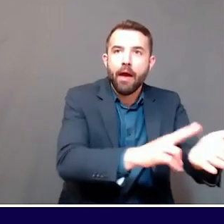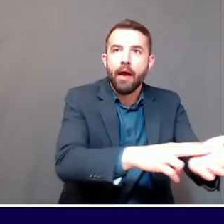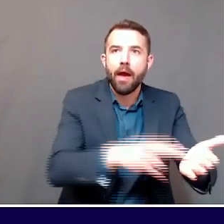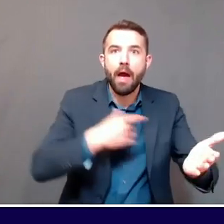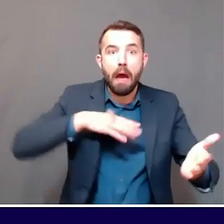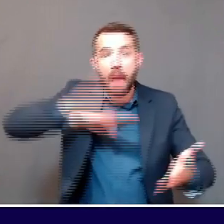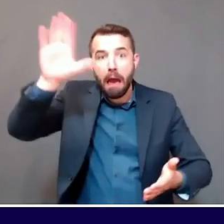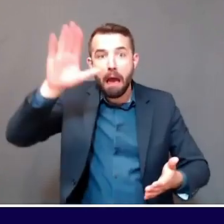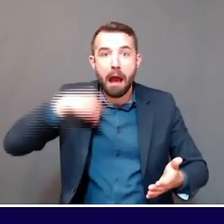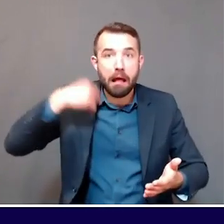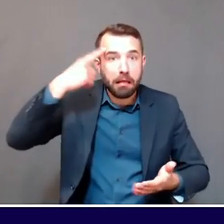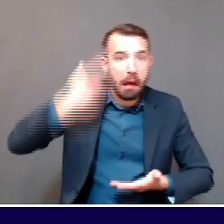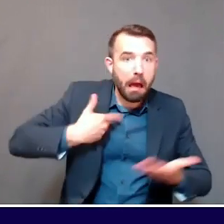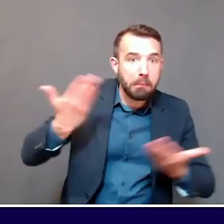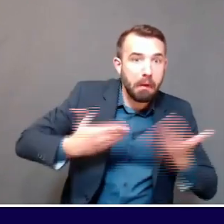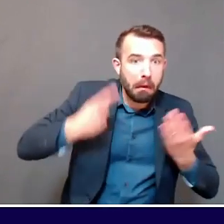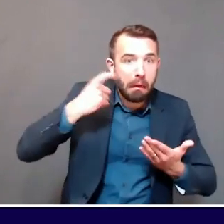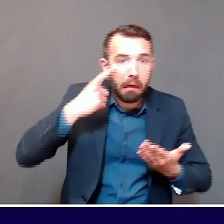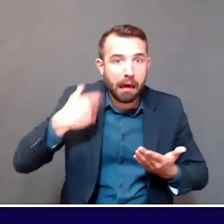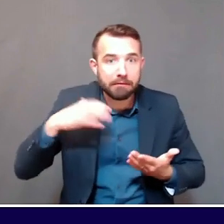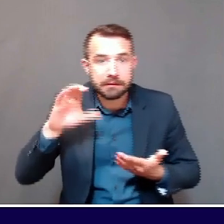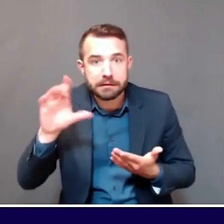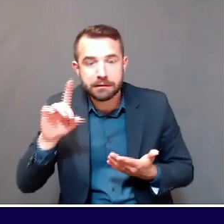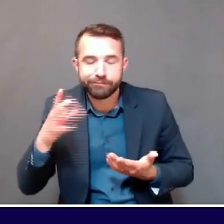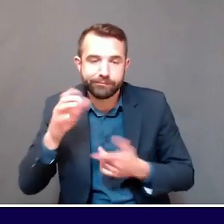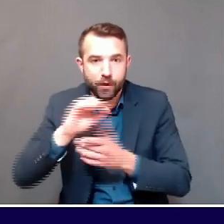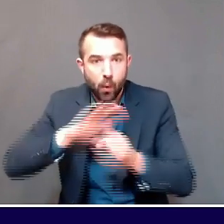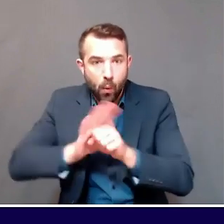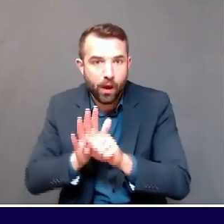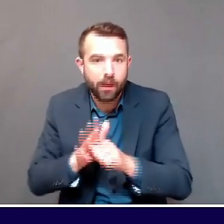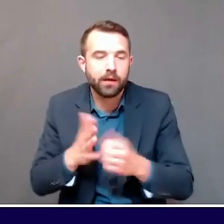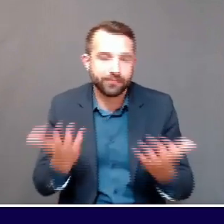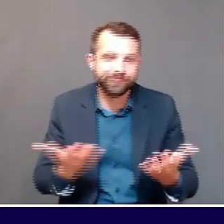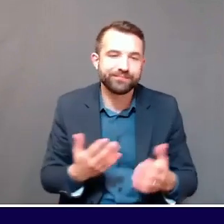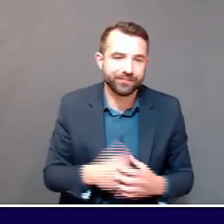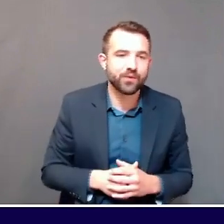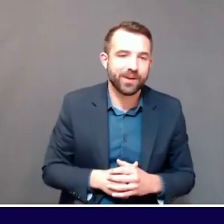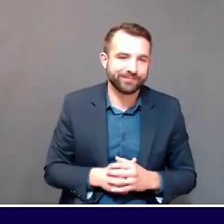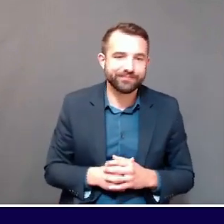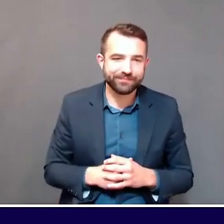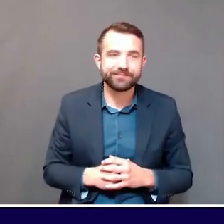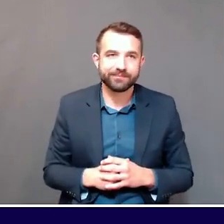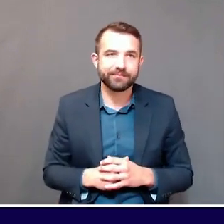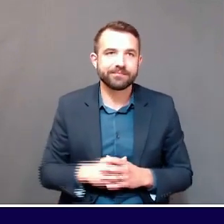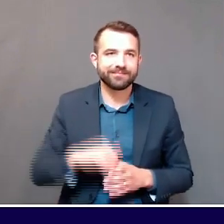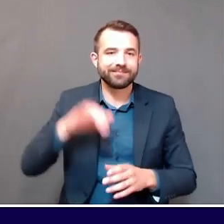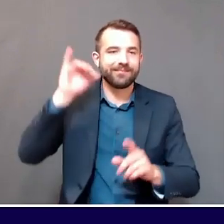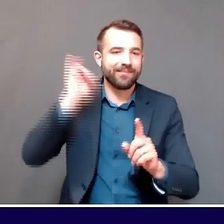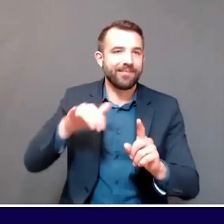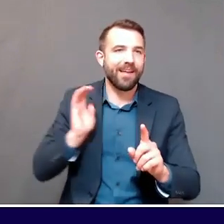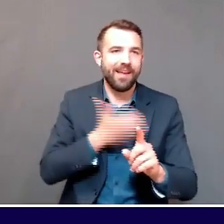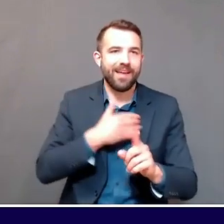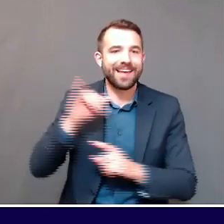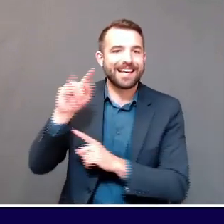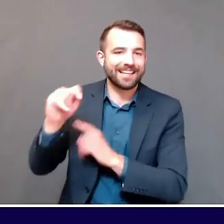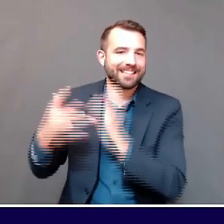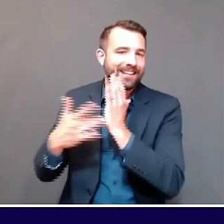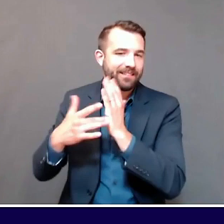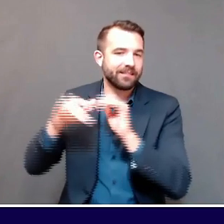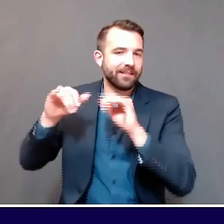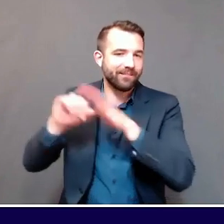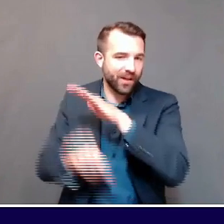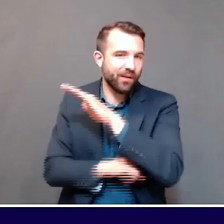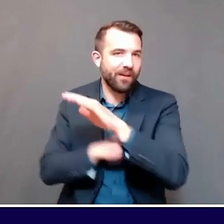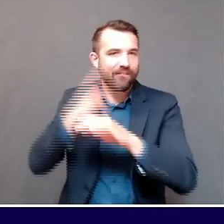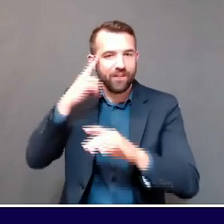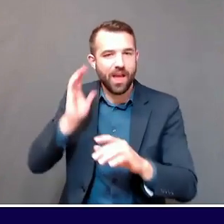correct. And it is the IT backbone for the contact tracing work that's already been in place. It's a great IT backbone, I should